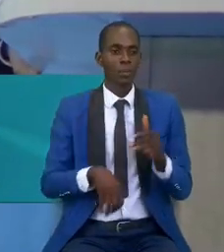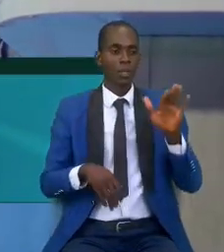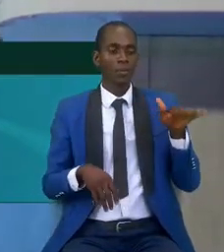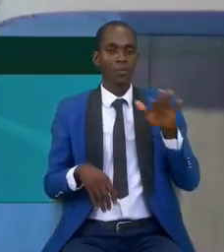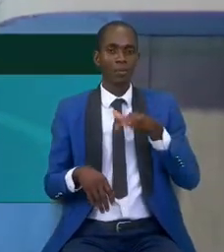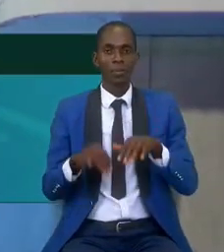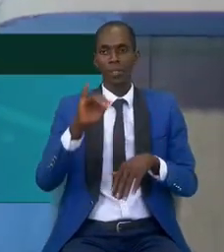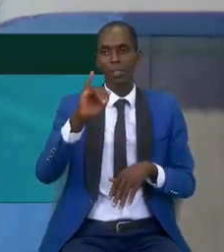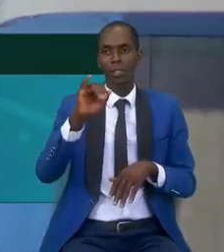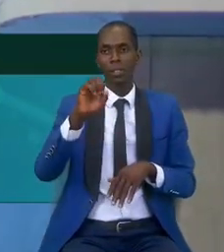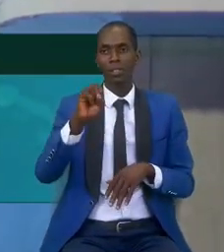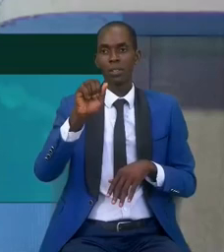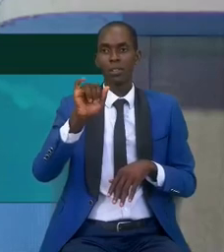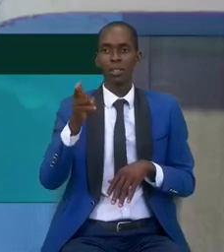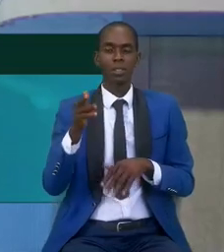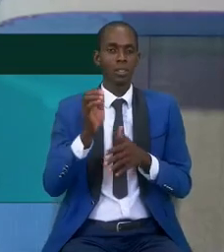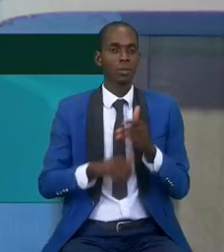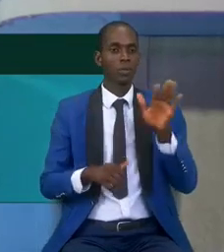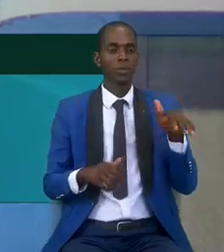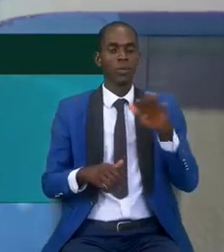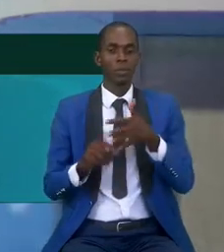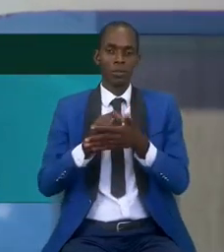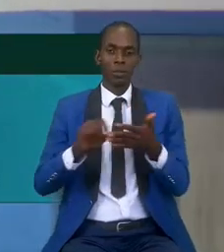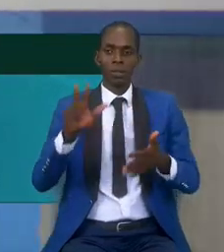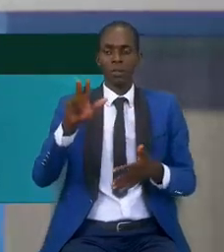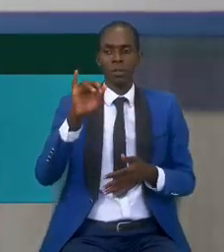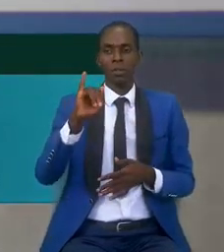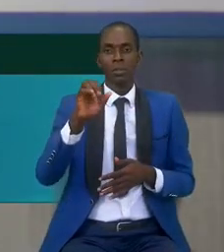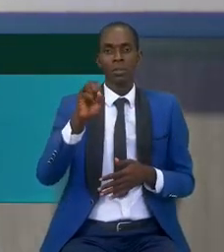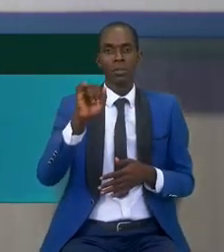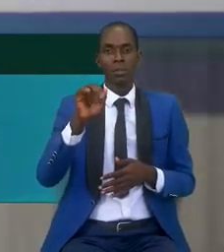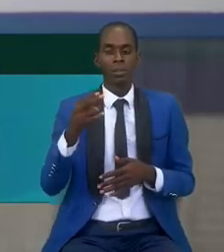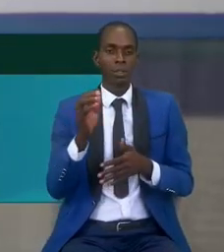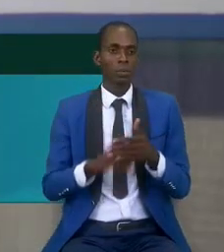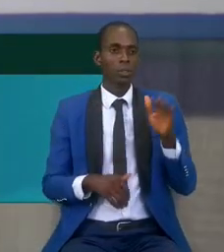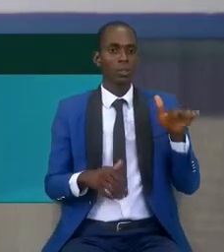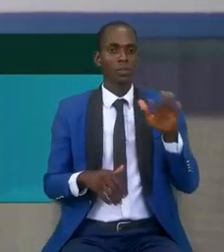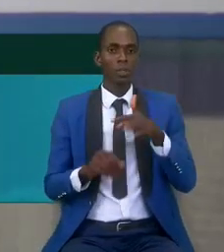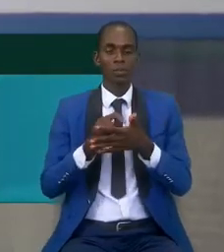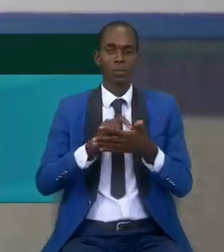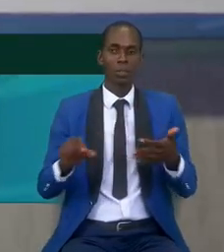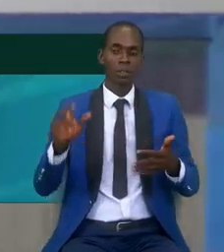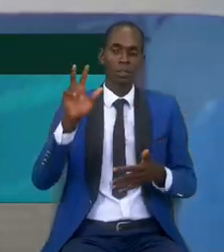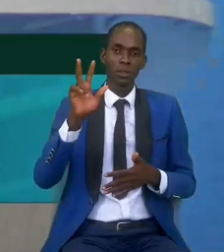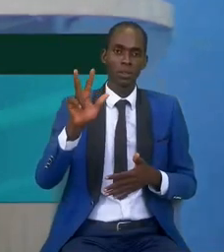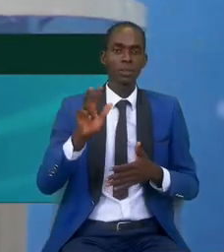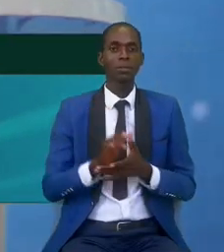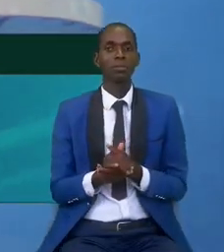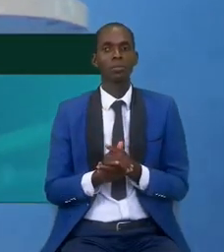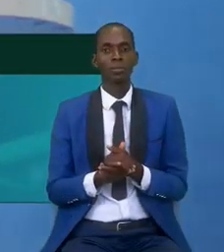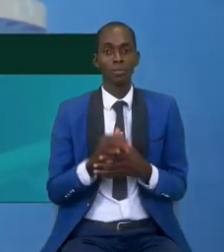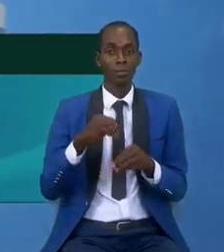chapter 55 and we're looking at verse 3 in verse 3 is this incline your ear that means pay attention